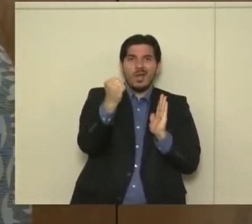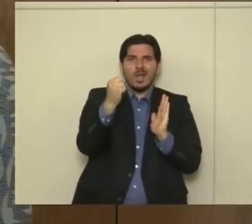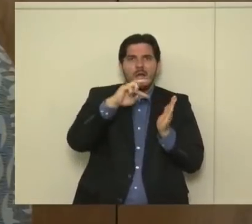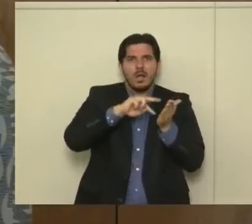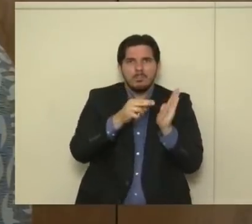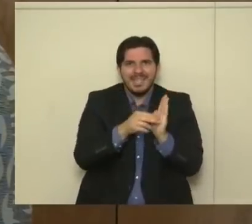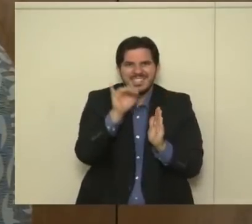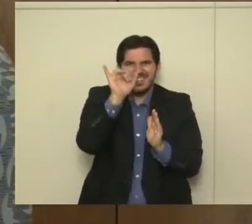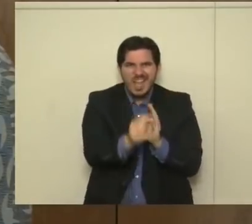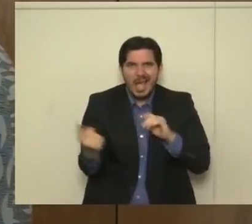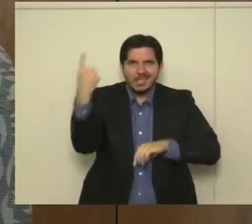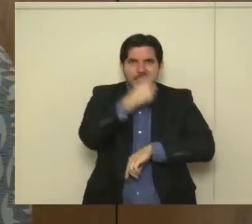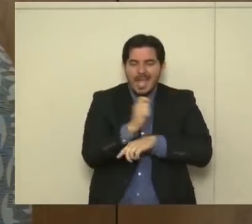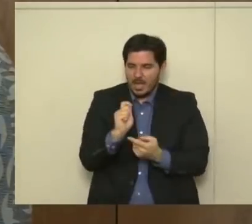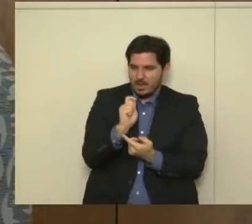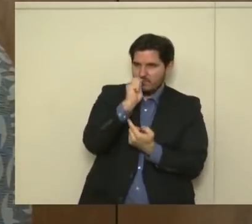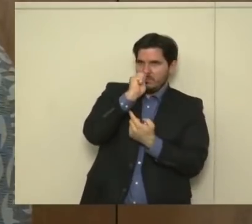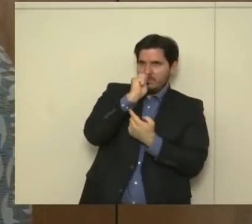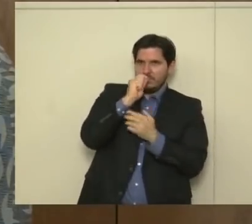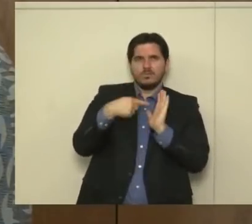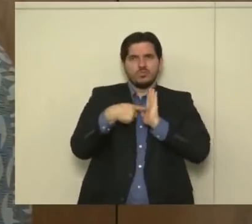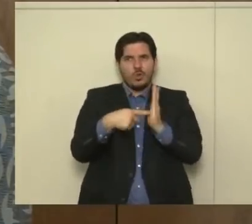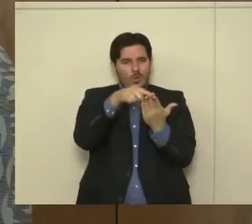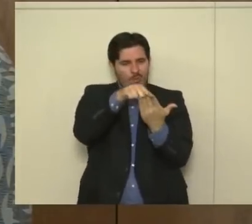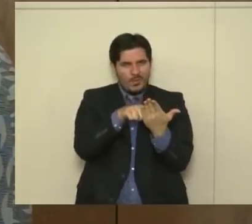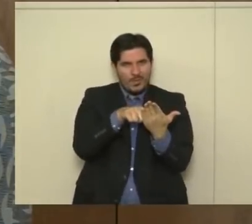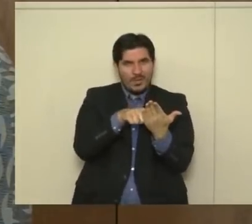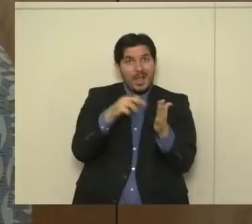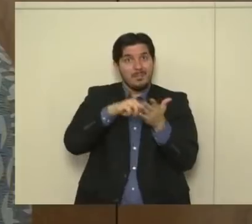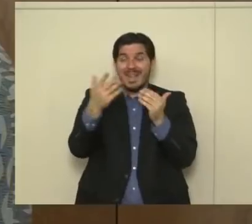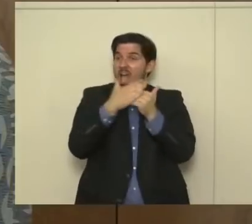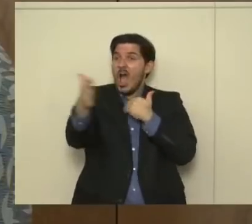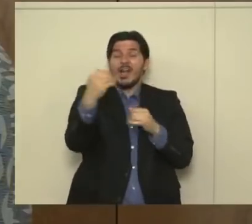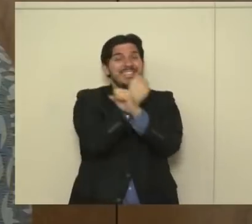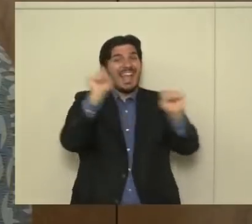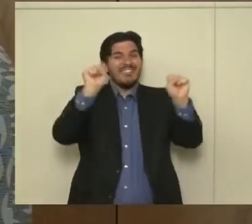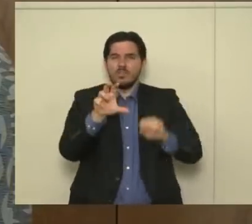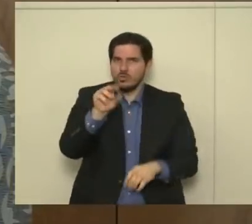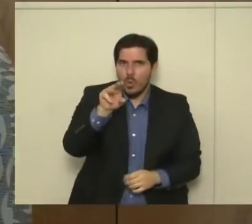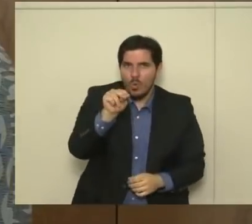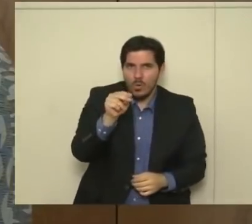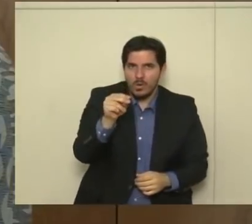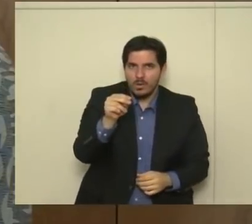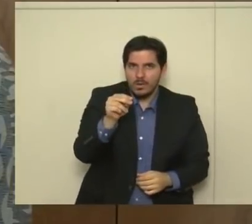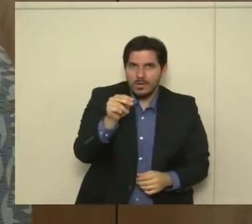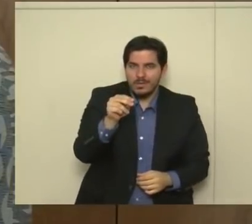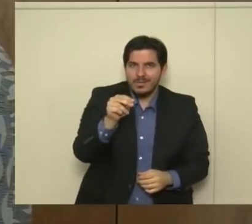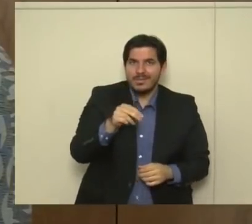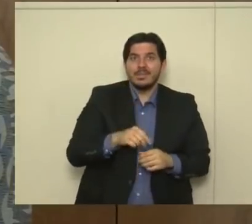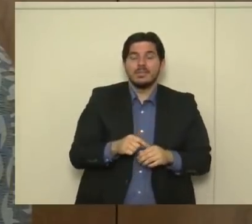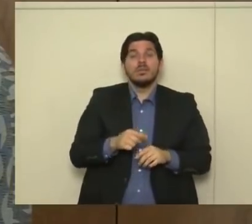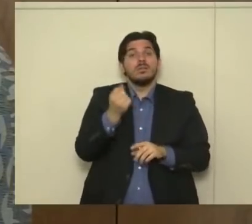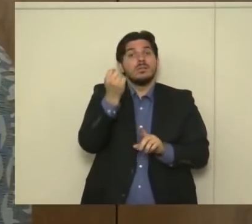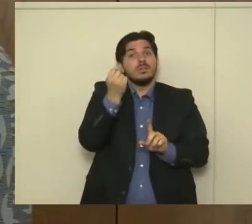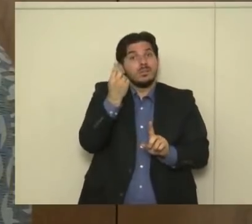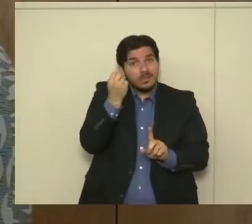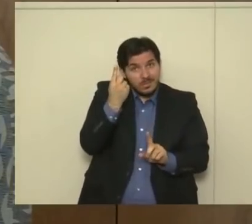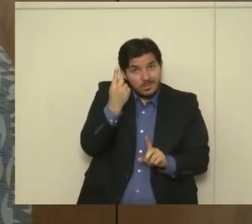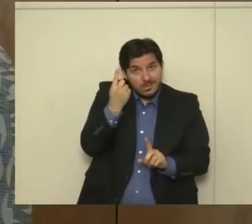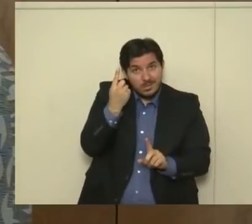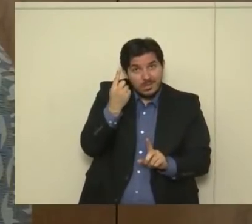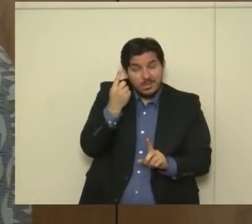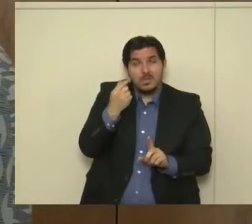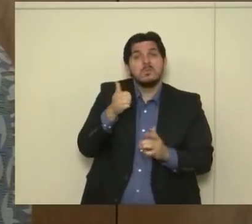traveling to a state. But we do feel like there's some room to make some modifications in